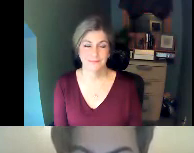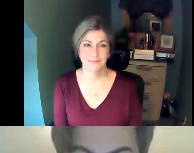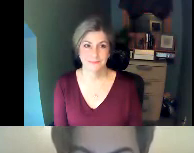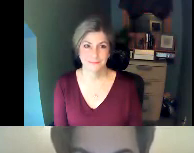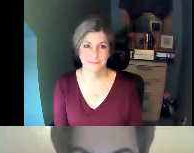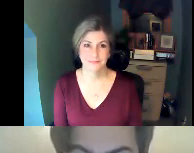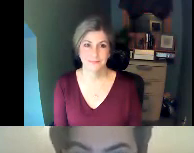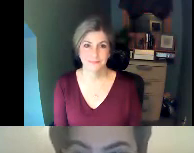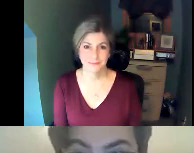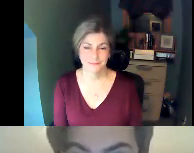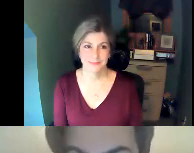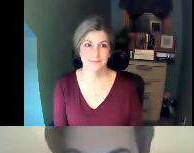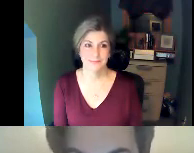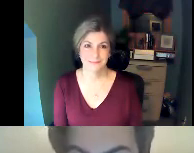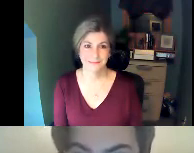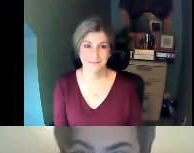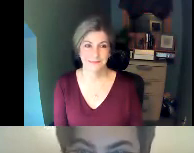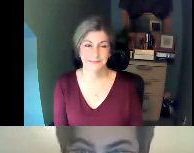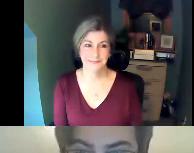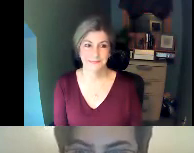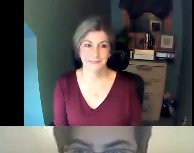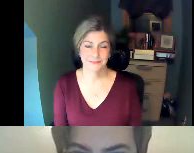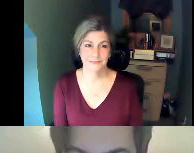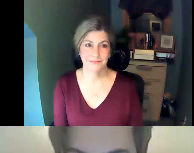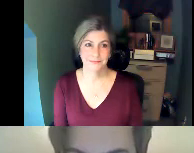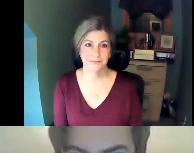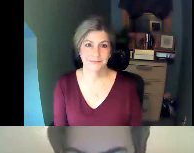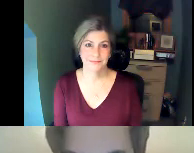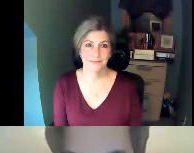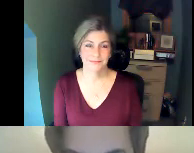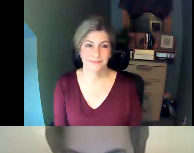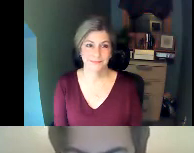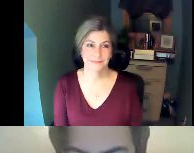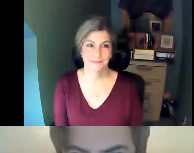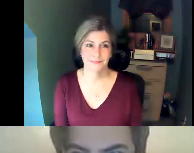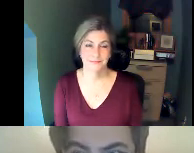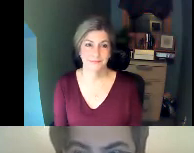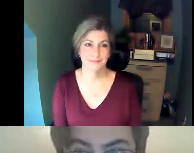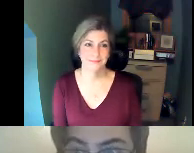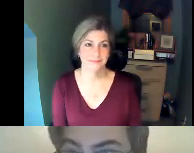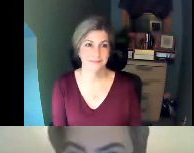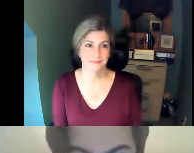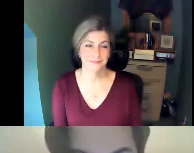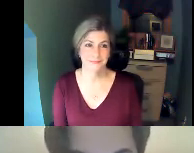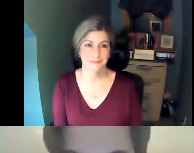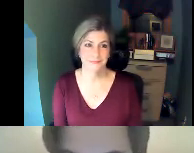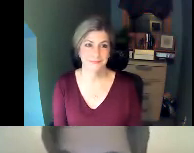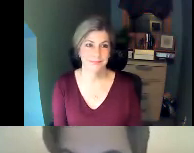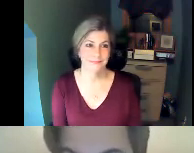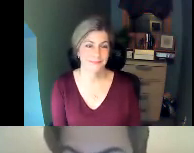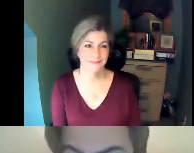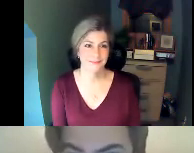release information to the parents. So it is absolutely critical that you have a